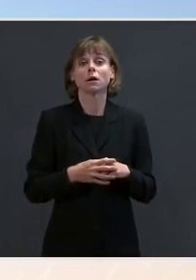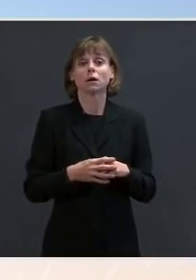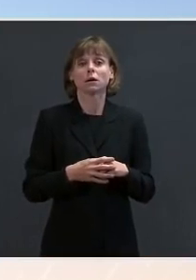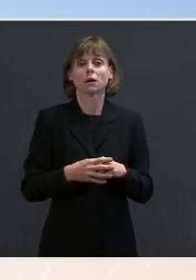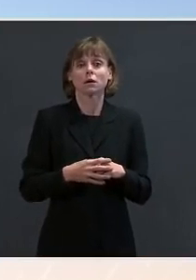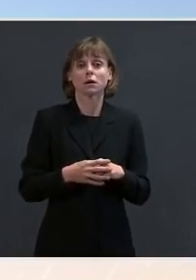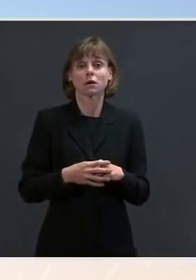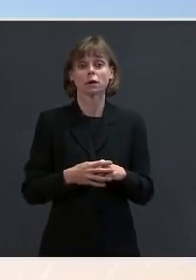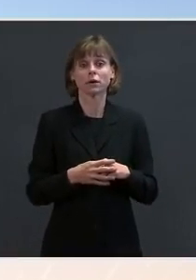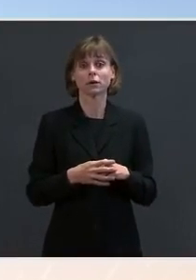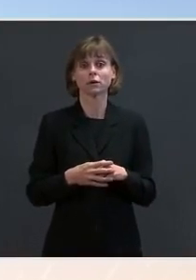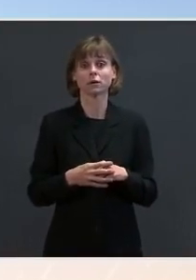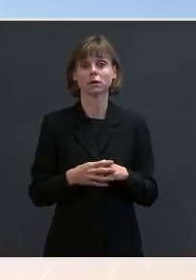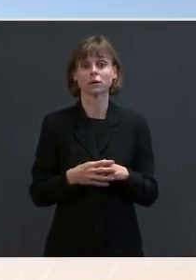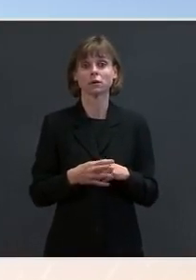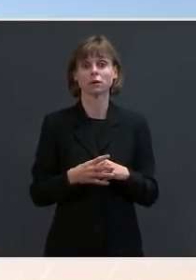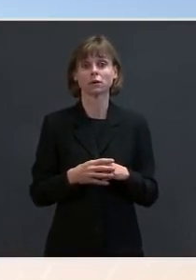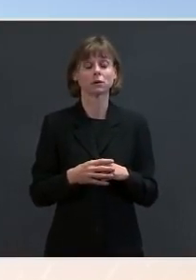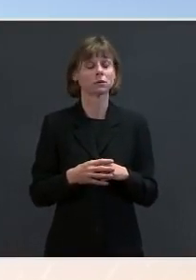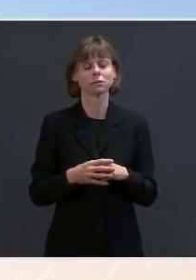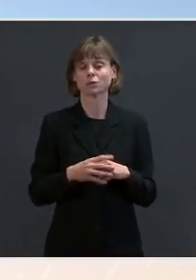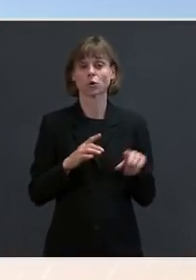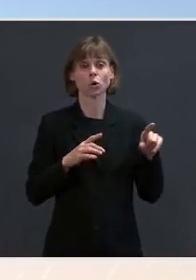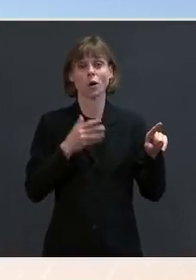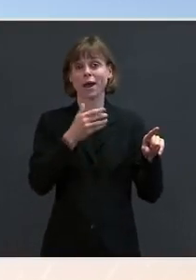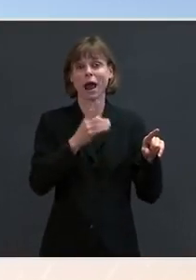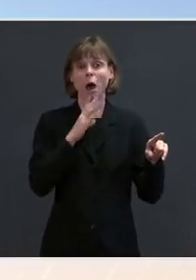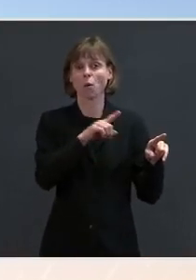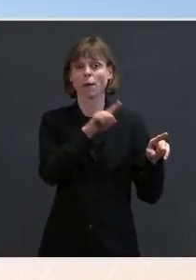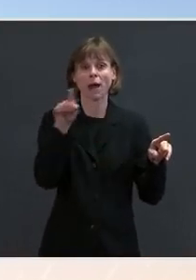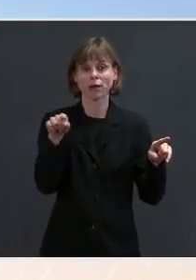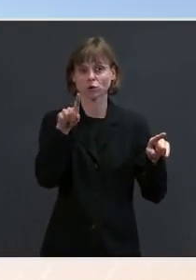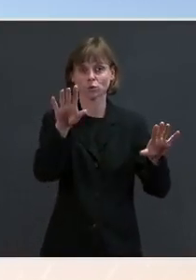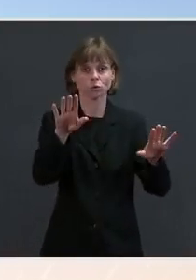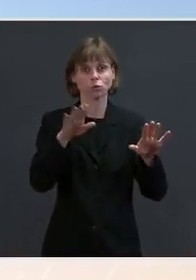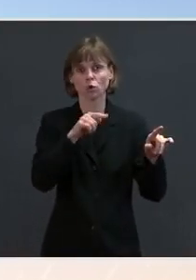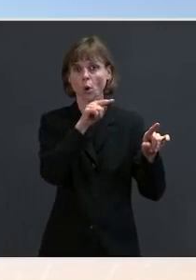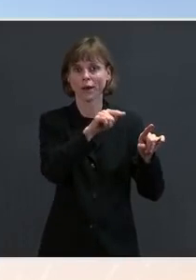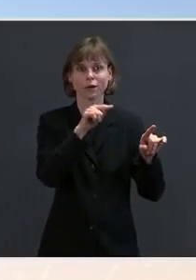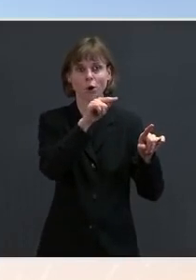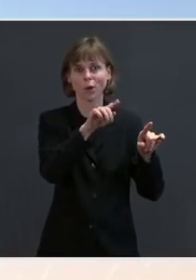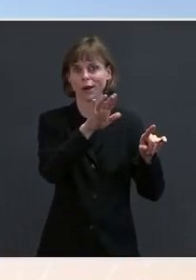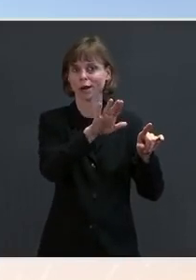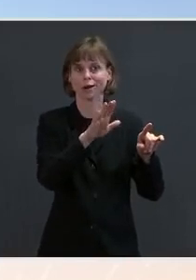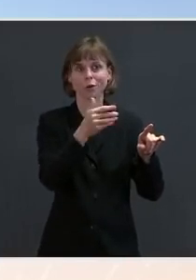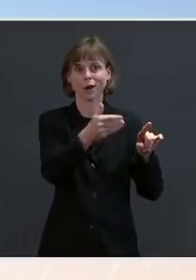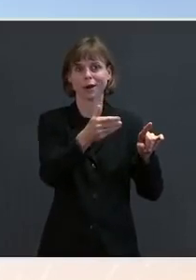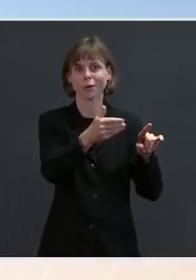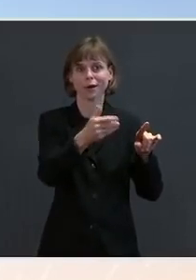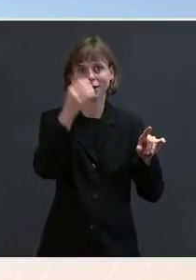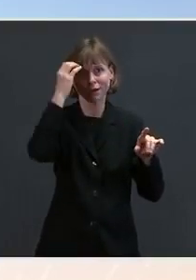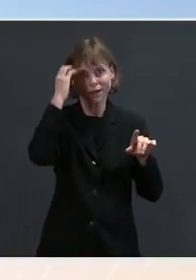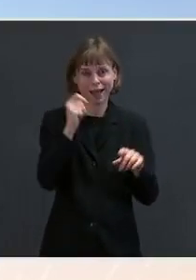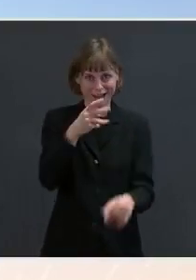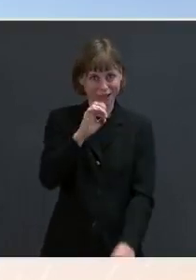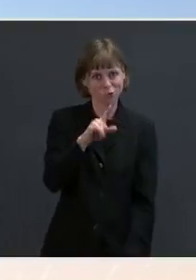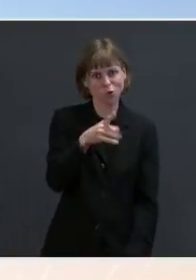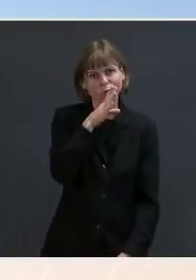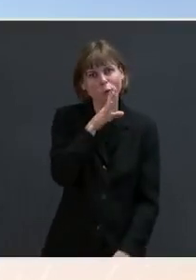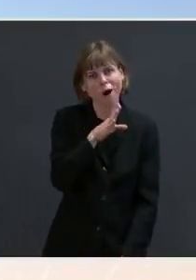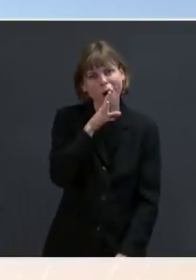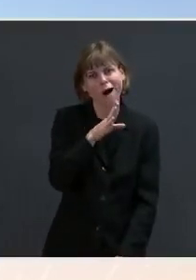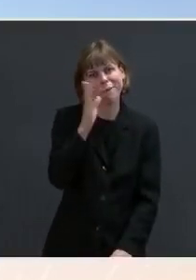Go ahead, April. She just hasn't April had a question has yet. A question. I'll come right back to you. I promise. Yes. Go ahead. Hello, hi, Jen. Thanks. April, you've been so quiet back